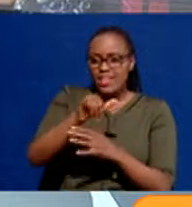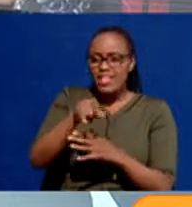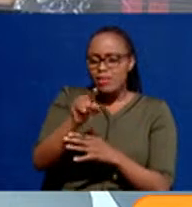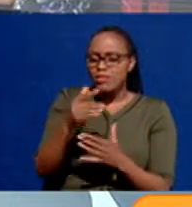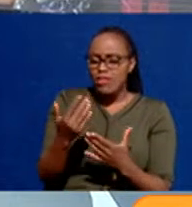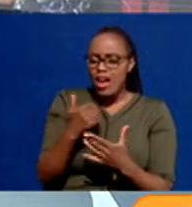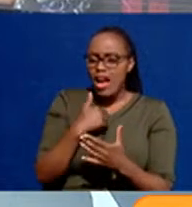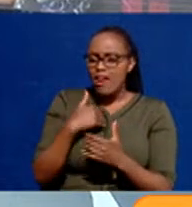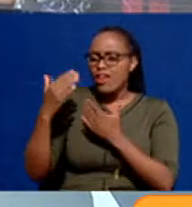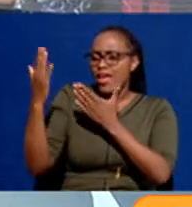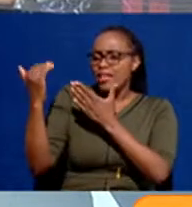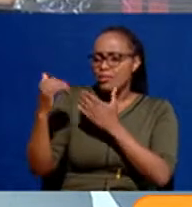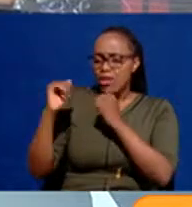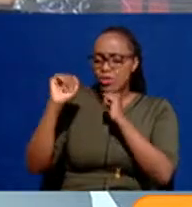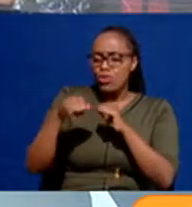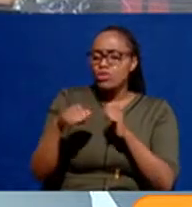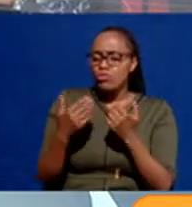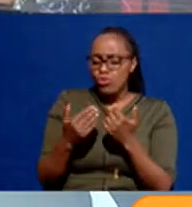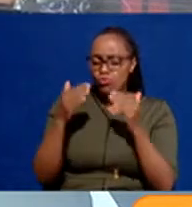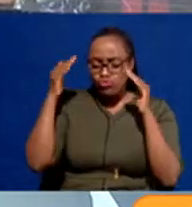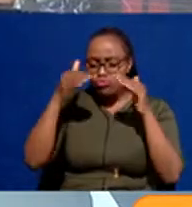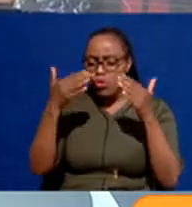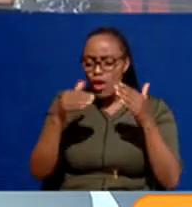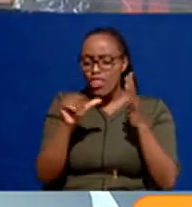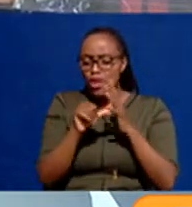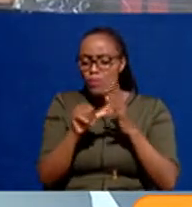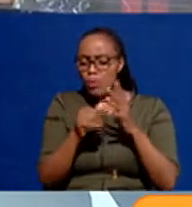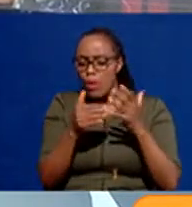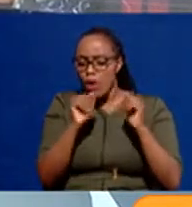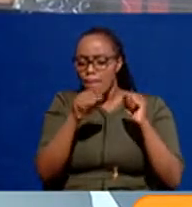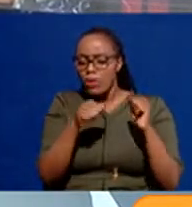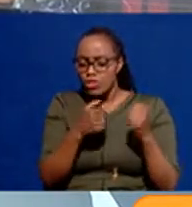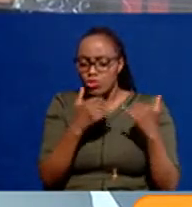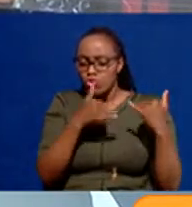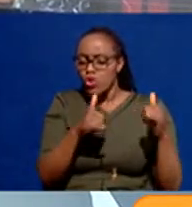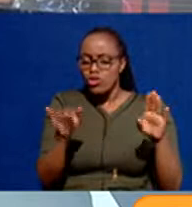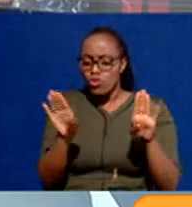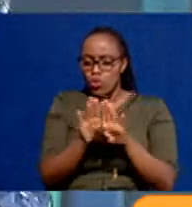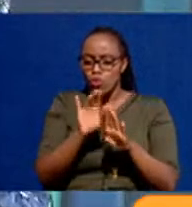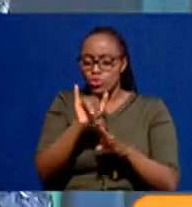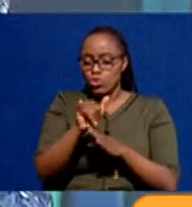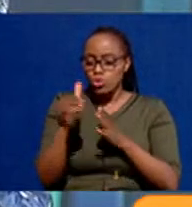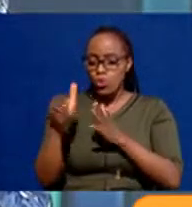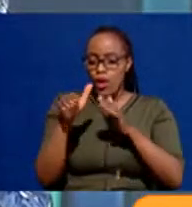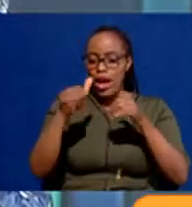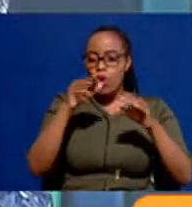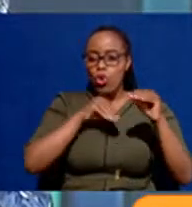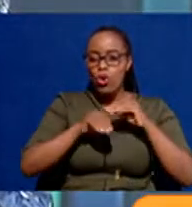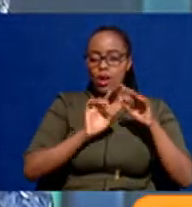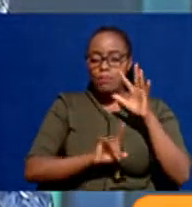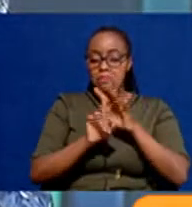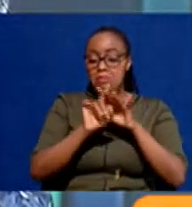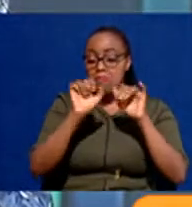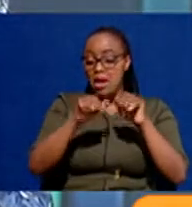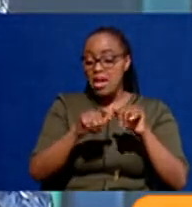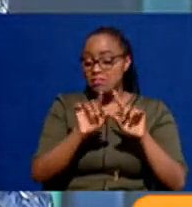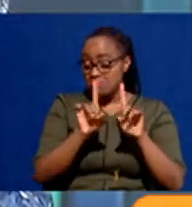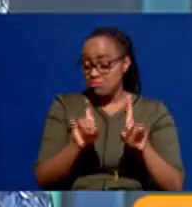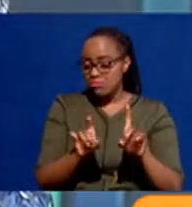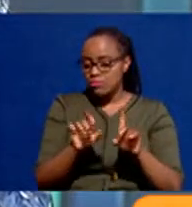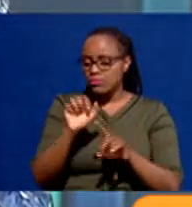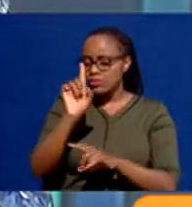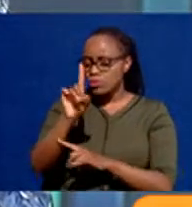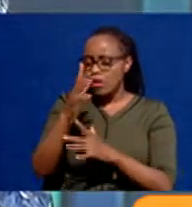they? Have you anticipated where the loopholes would be and plugged them fully? Yes, and one thing I want to mention